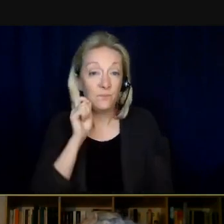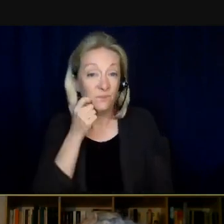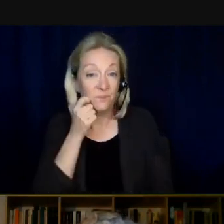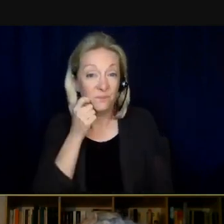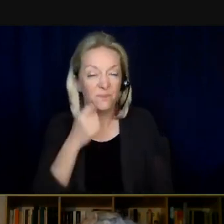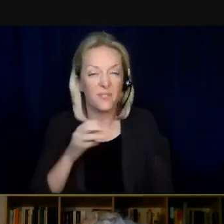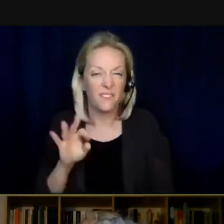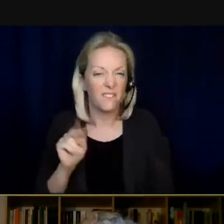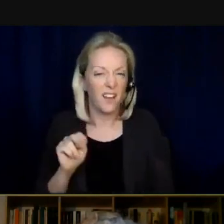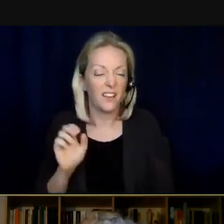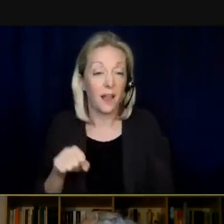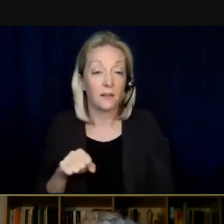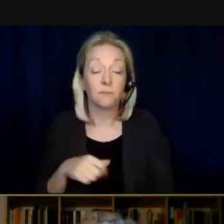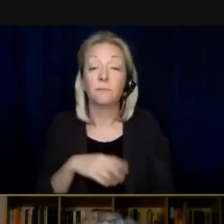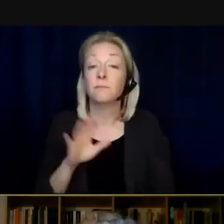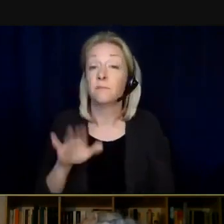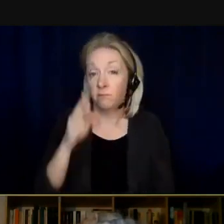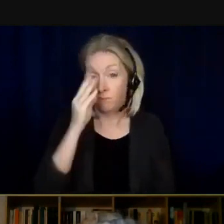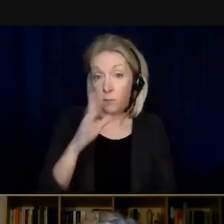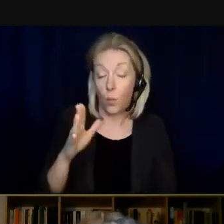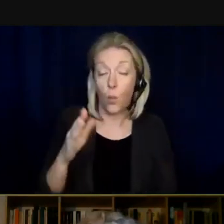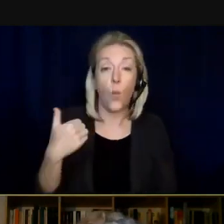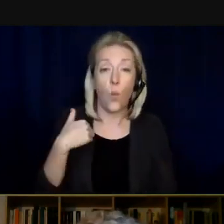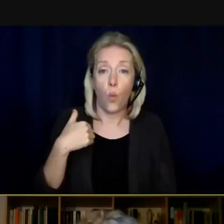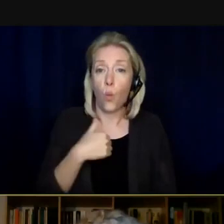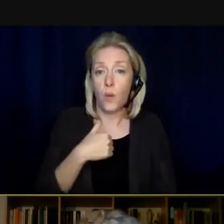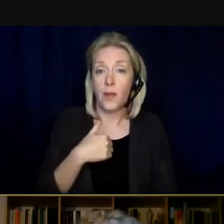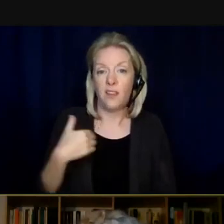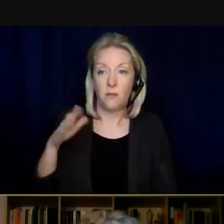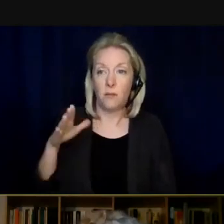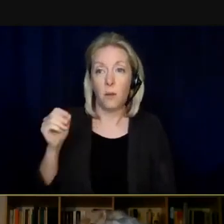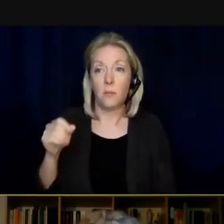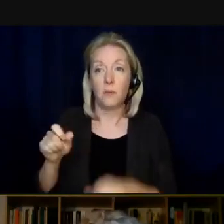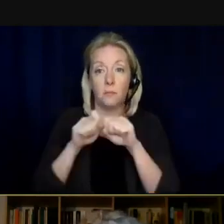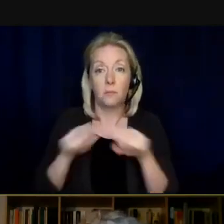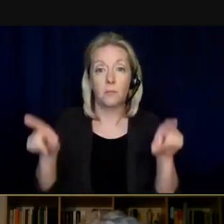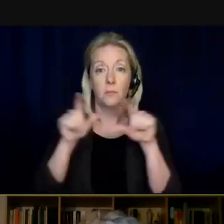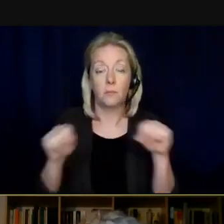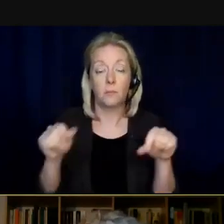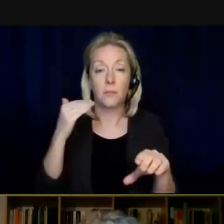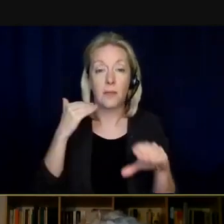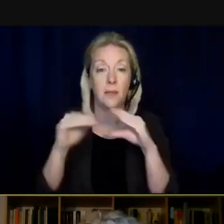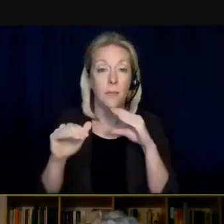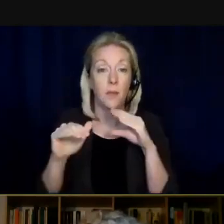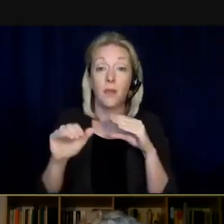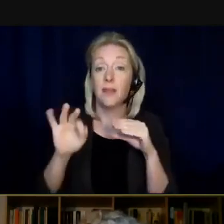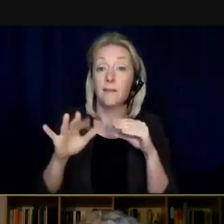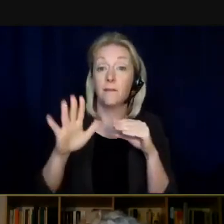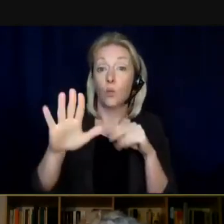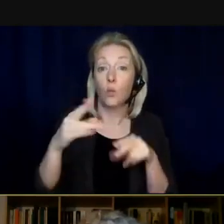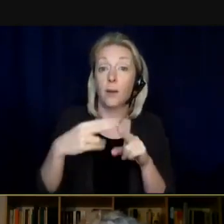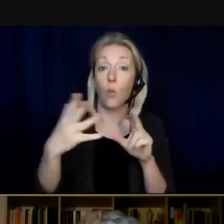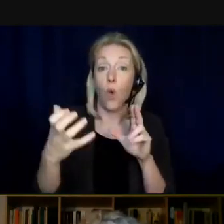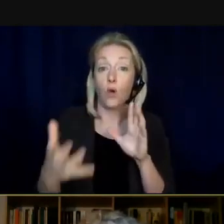that we send out an email blast, and if anybody wants to be on our mailing list, just let me know. But